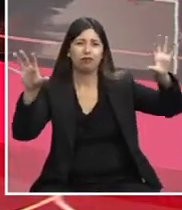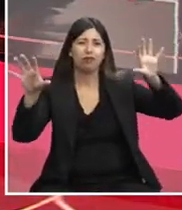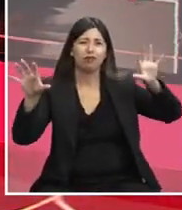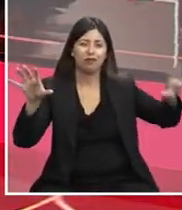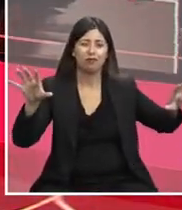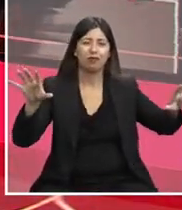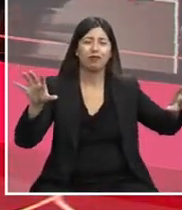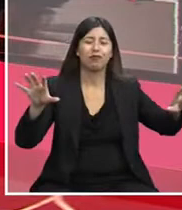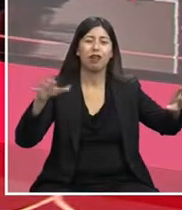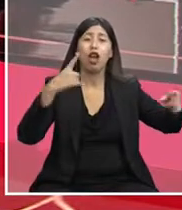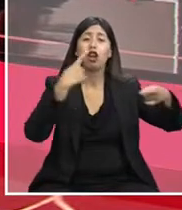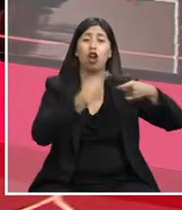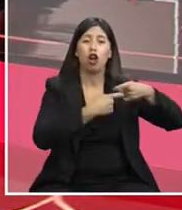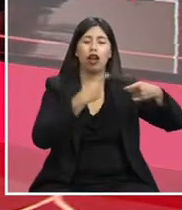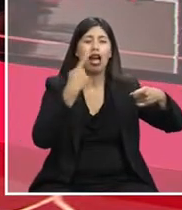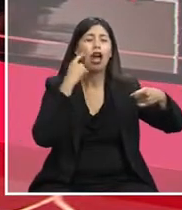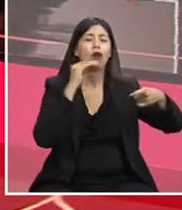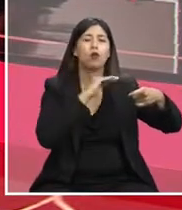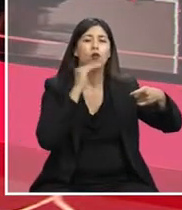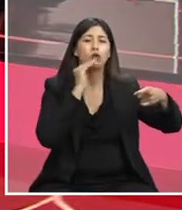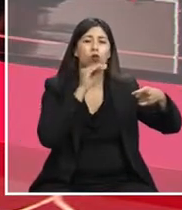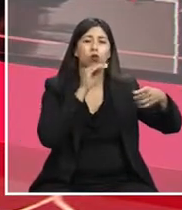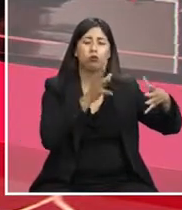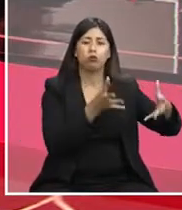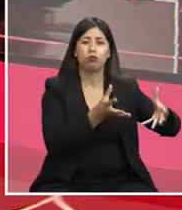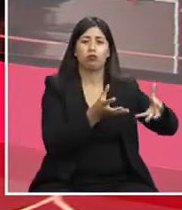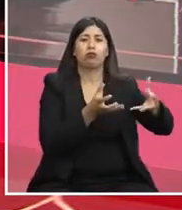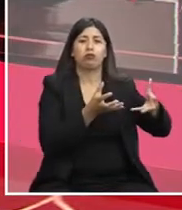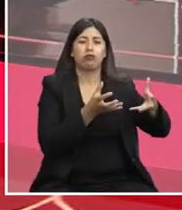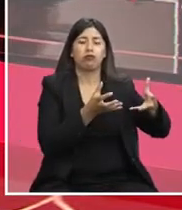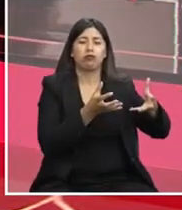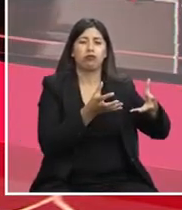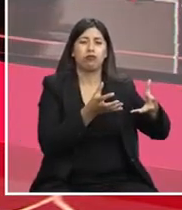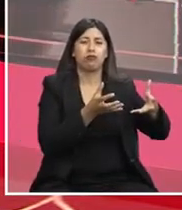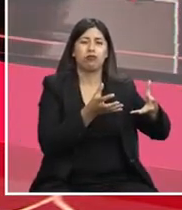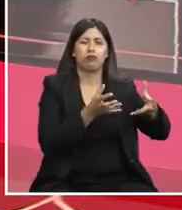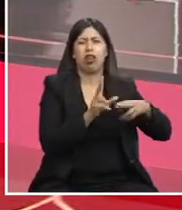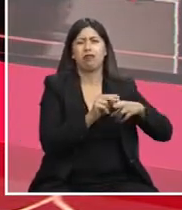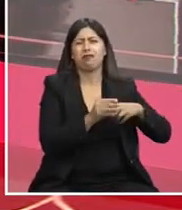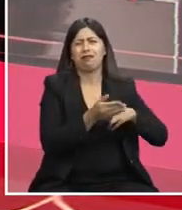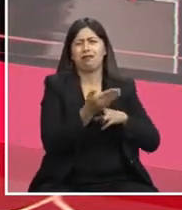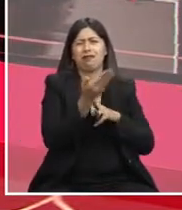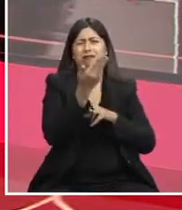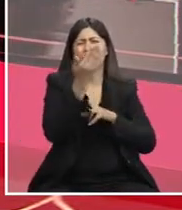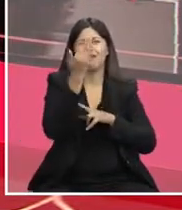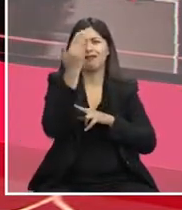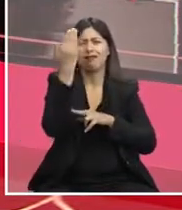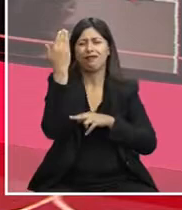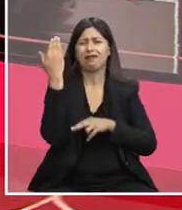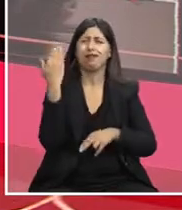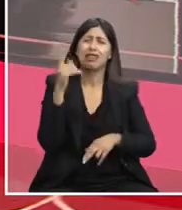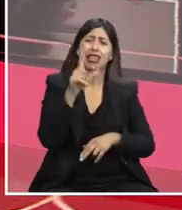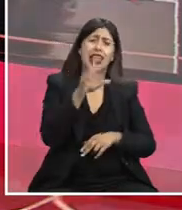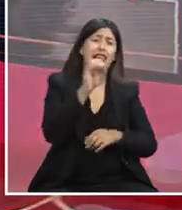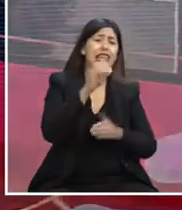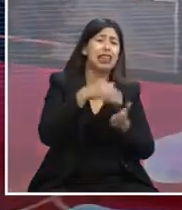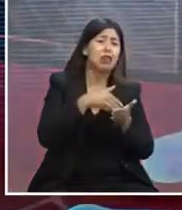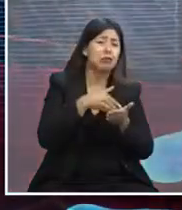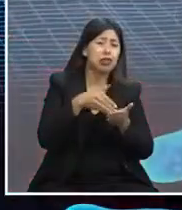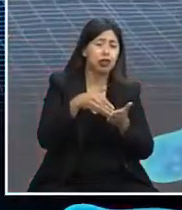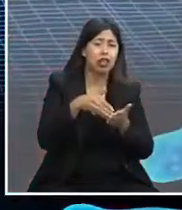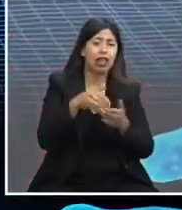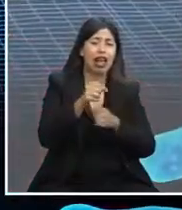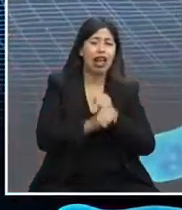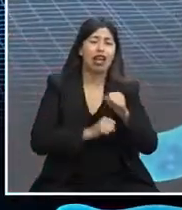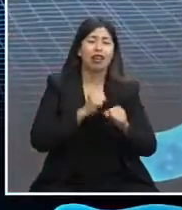ocean. They're Jurassic sediments, 150 million years old, and you can see them here in the forefields. They're rust red.